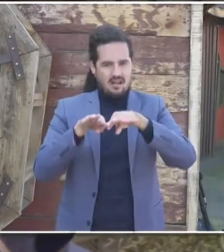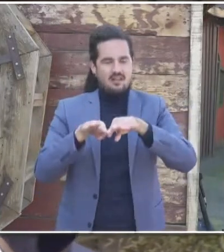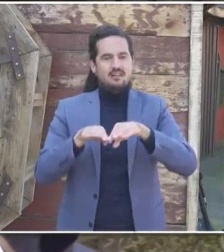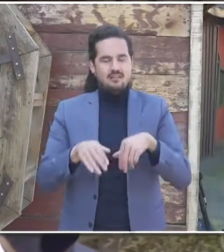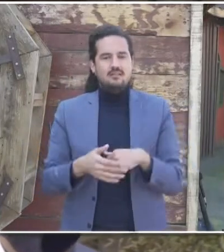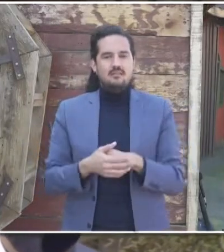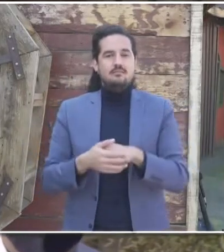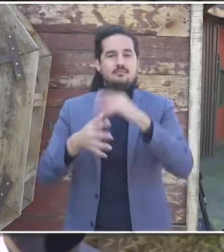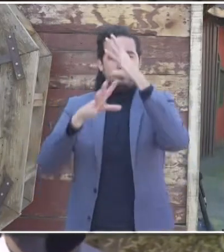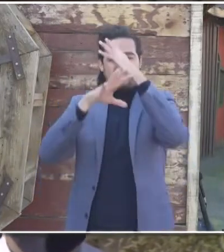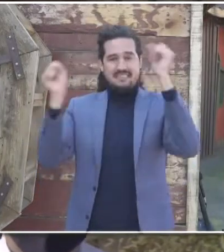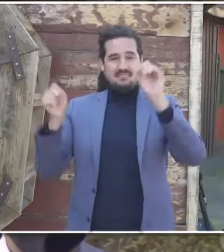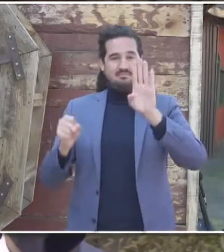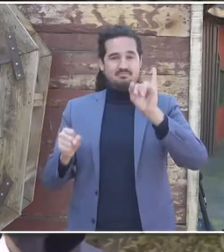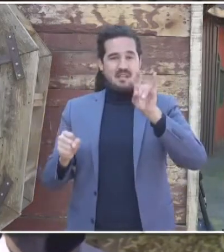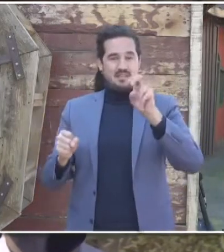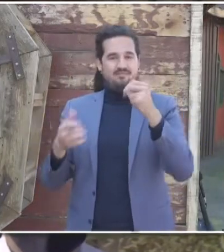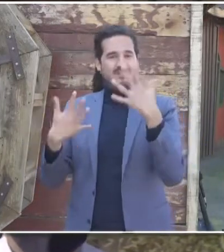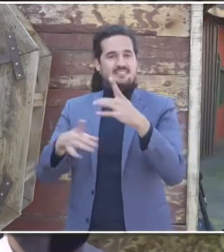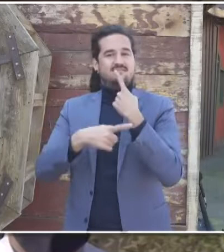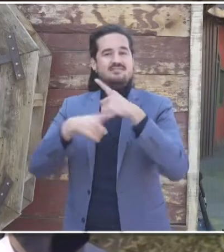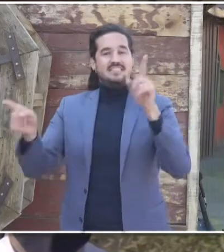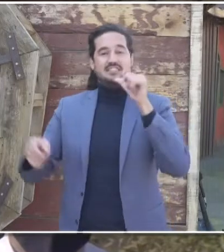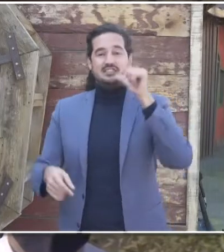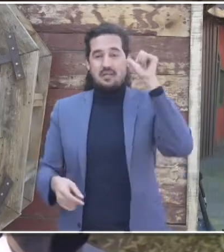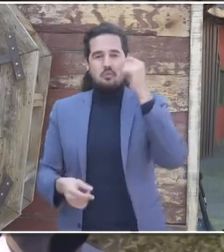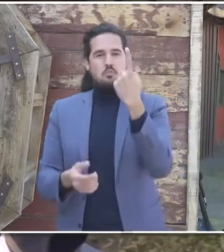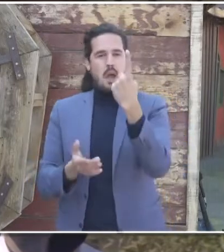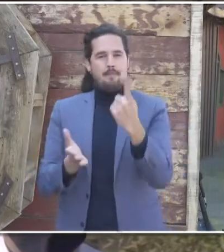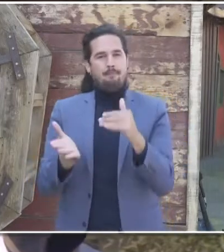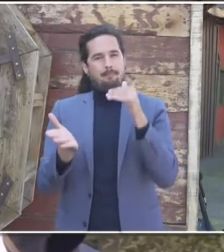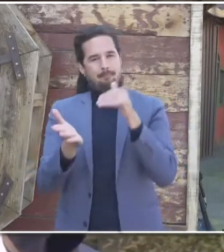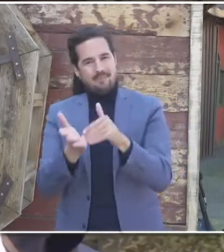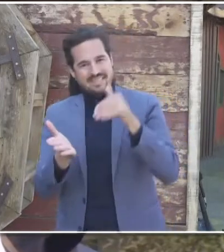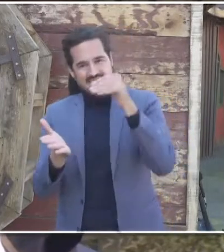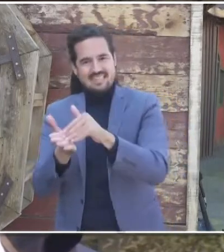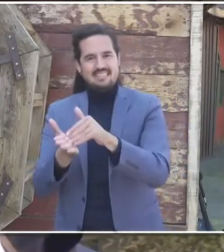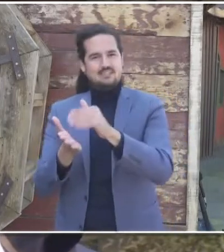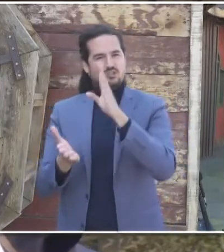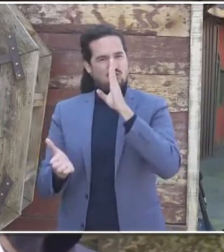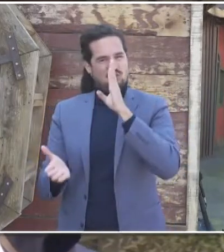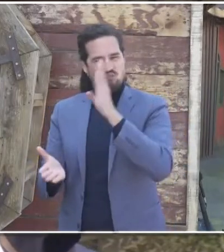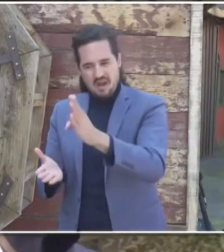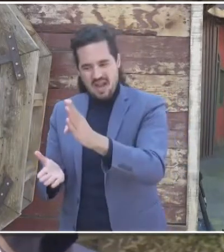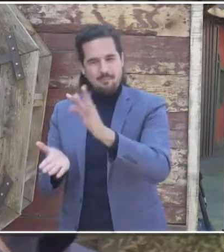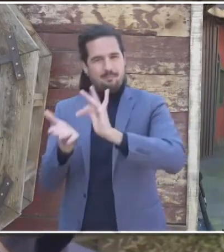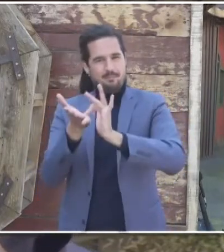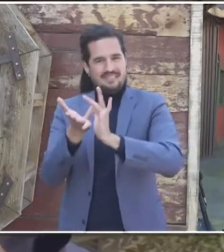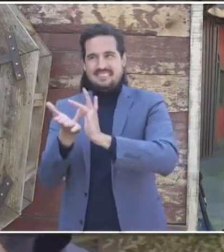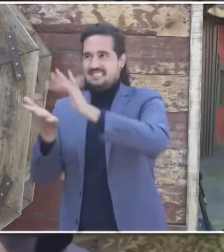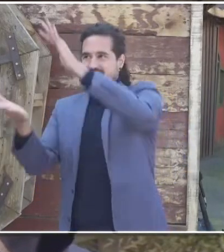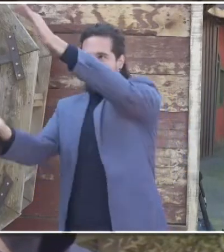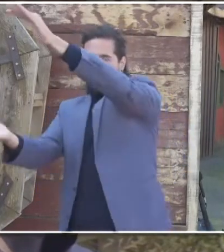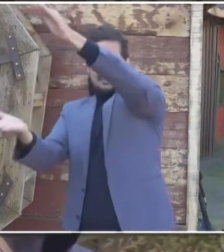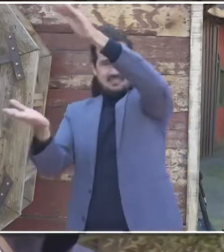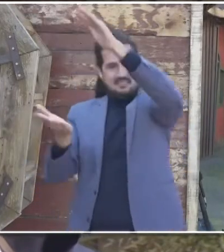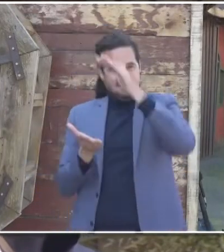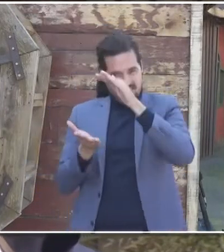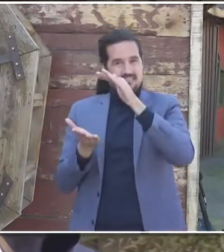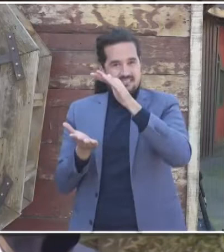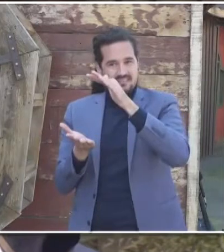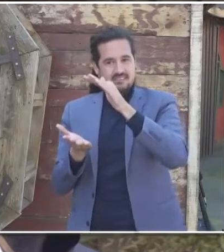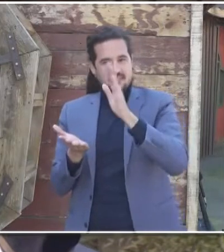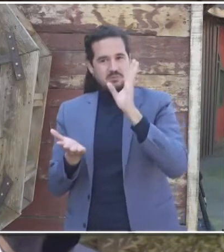million directly allocated vaccines to community clinics. That will also help the Valley in terms of access and